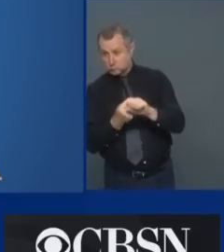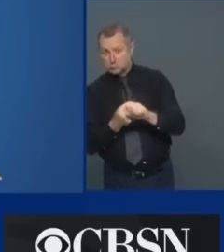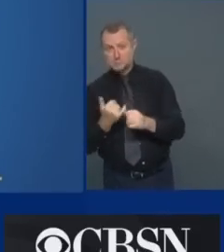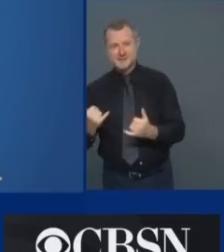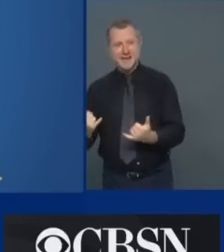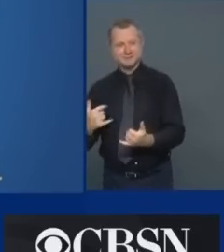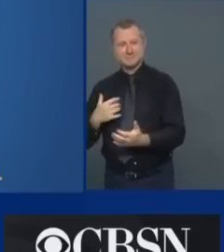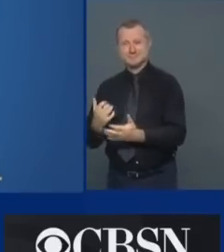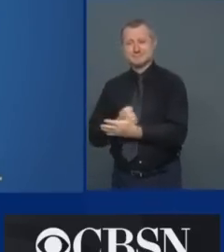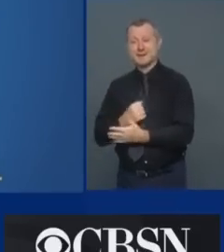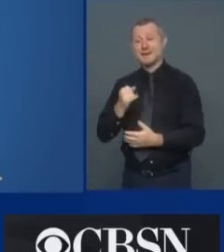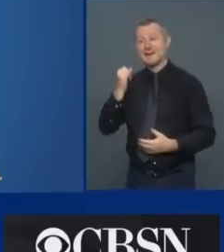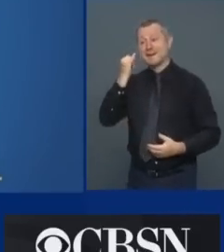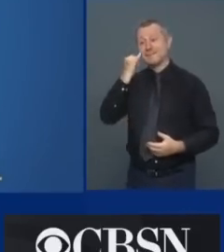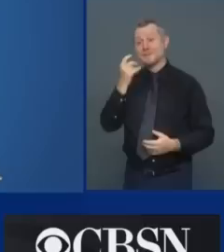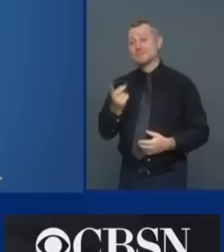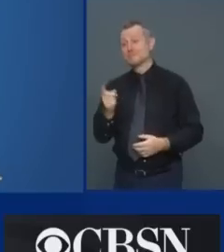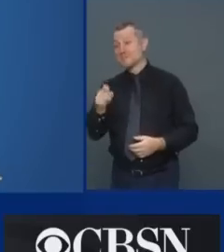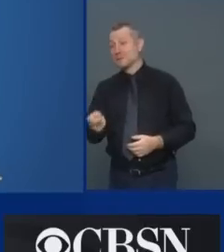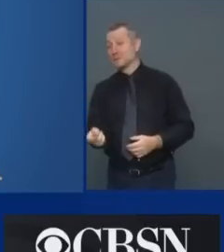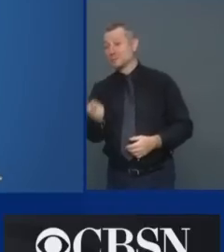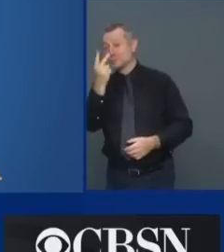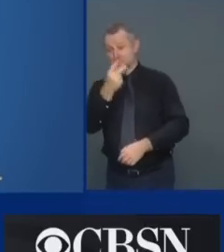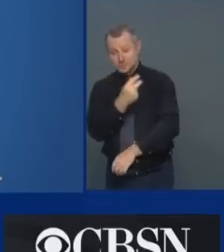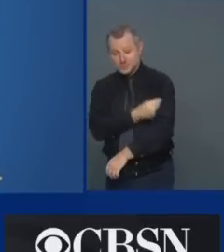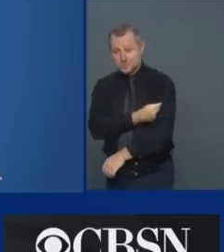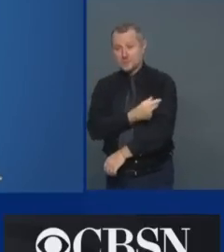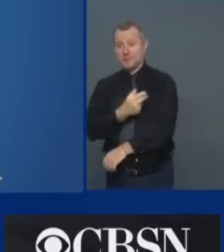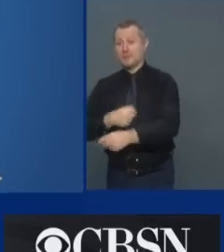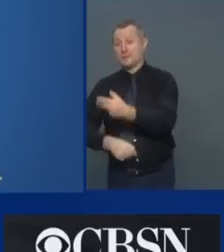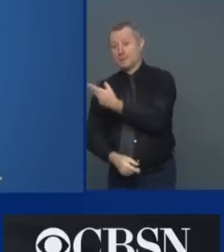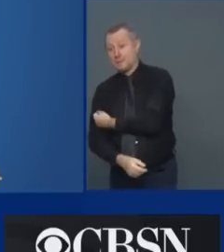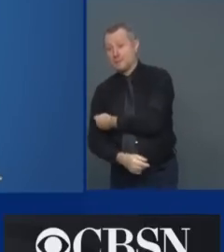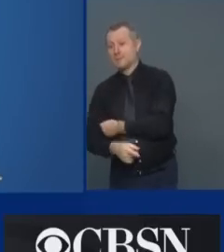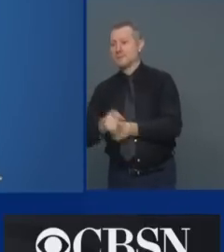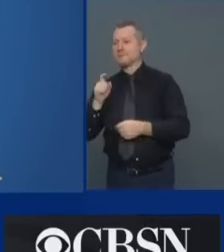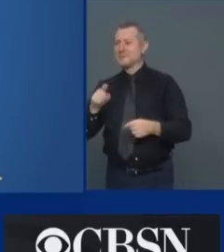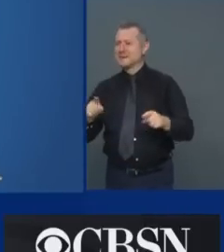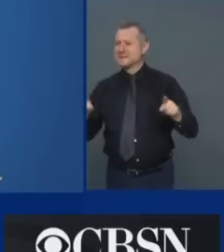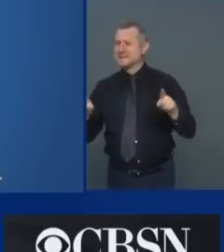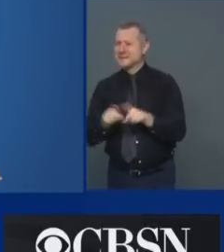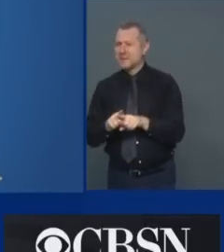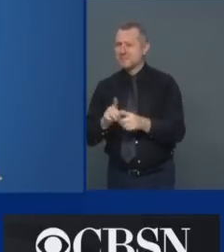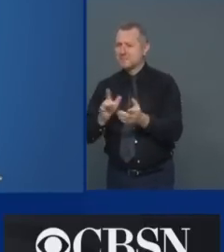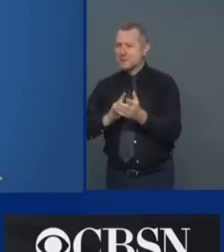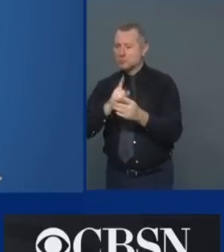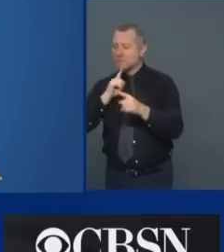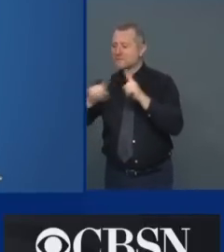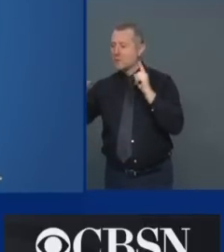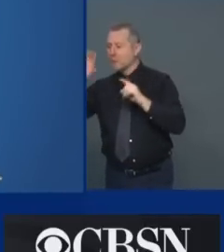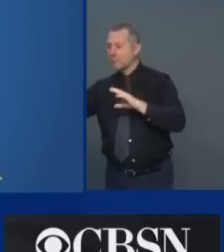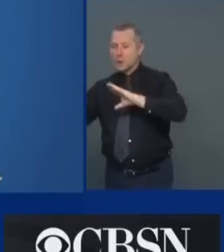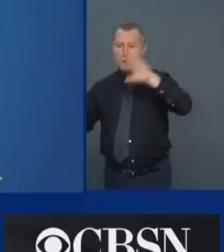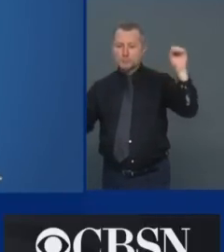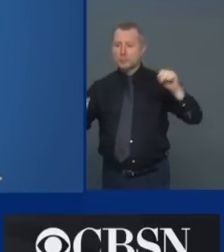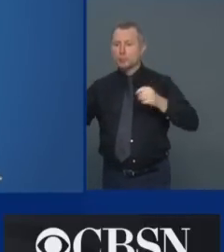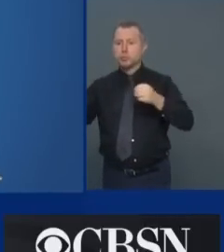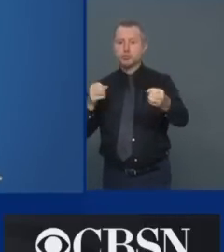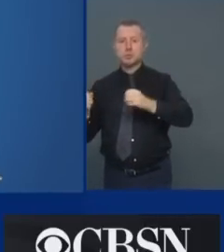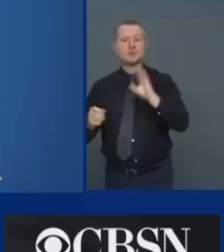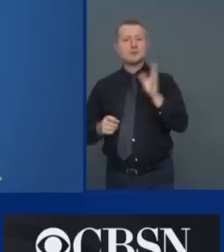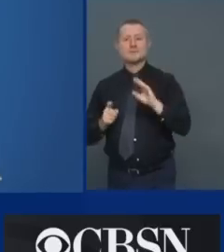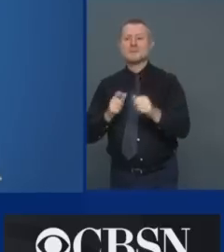have to get 2 of the same medicine in those dosages. You then have to keep track of everybody who